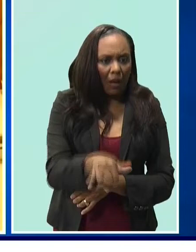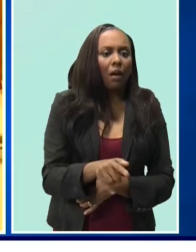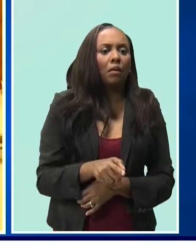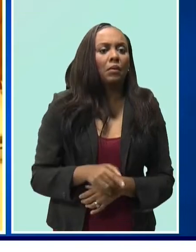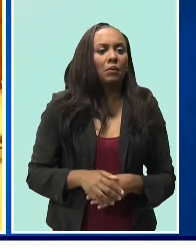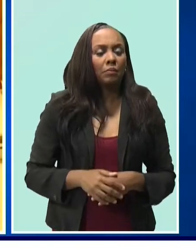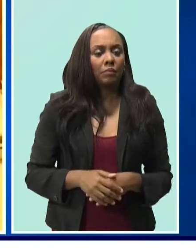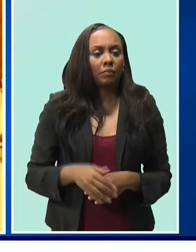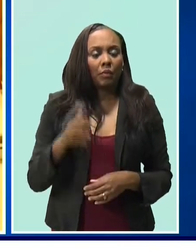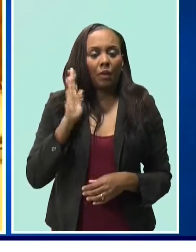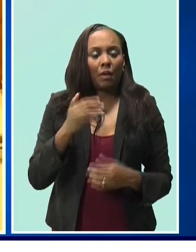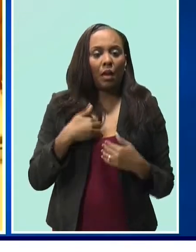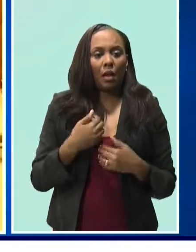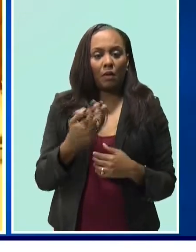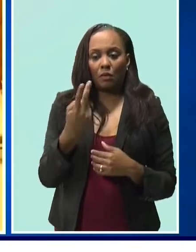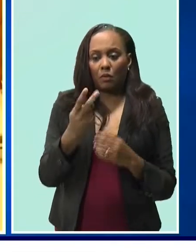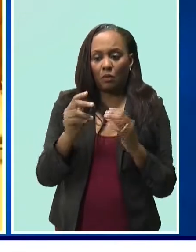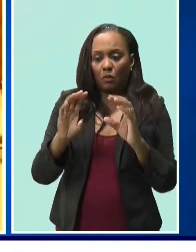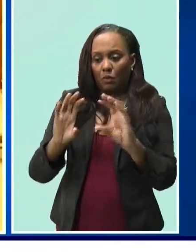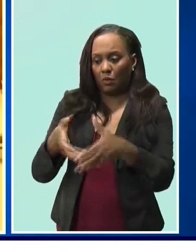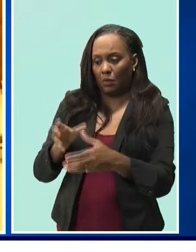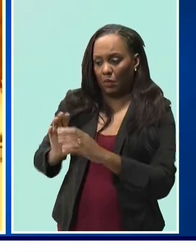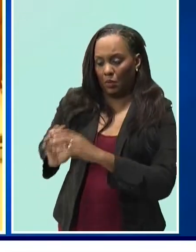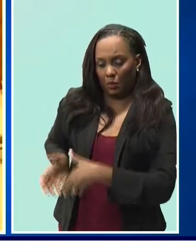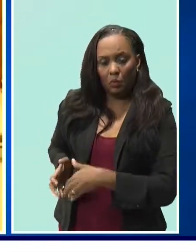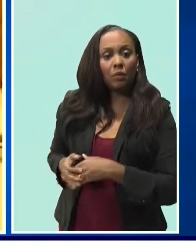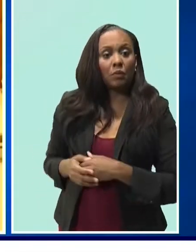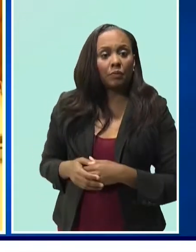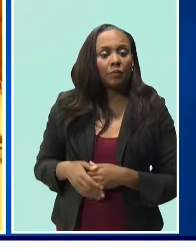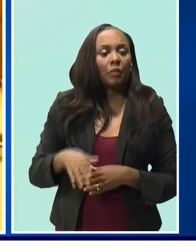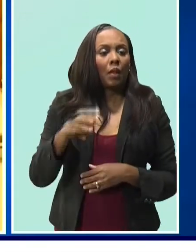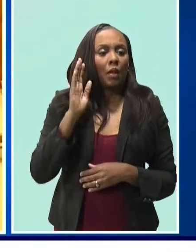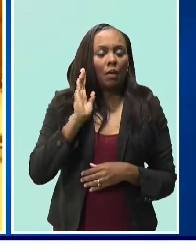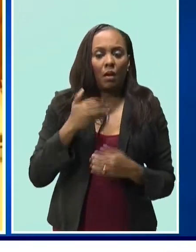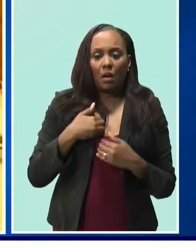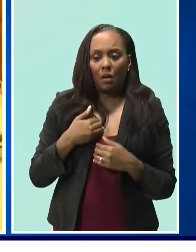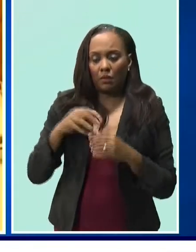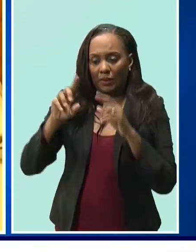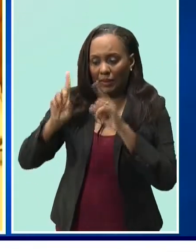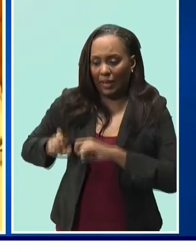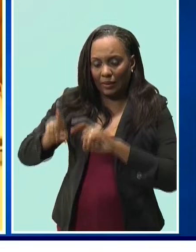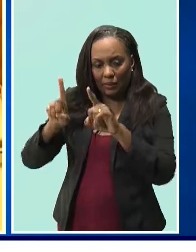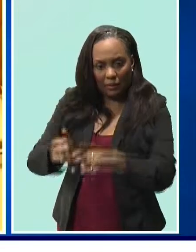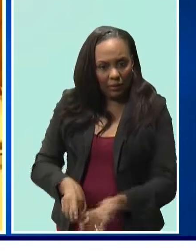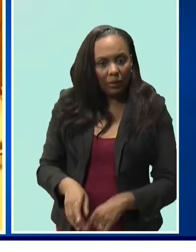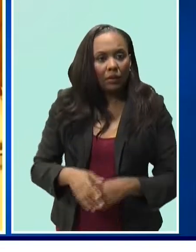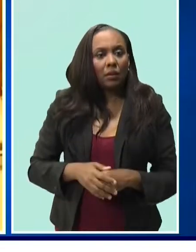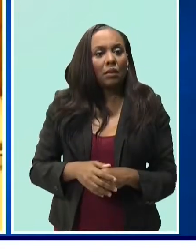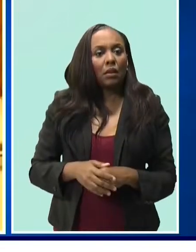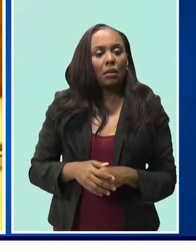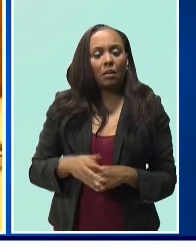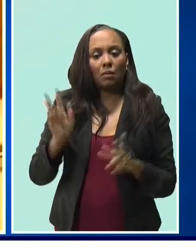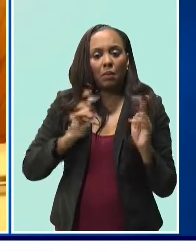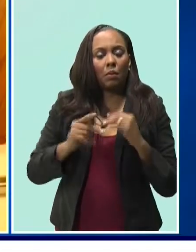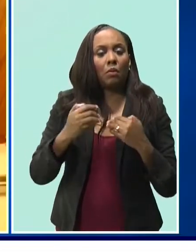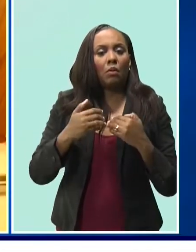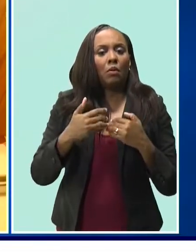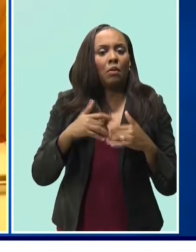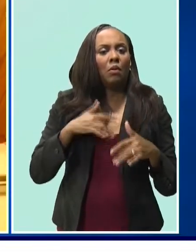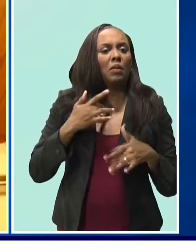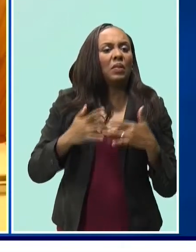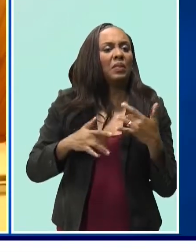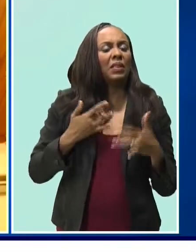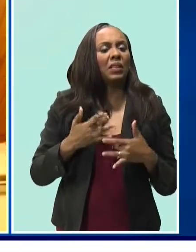groups, symptomatic and asymptomatic, and we are going to do testing on these individuals. Okay, so Dr.